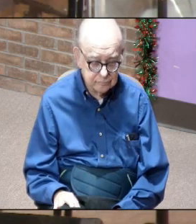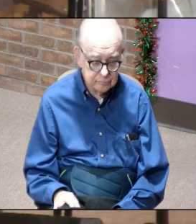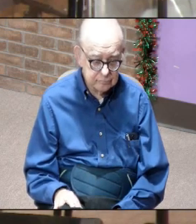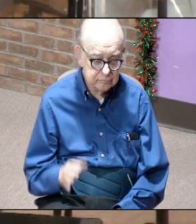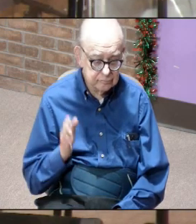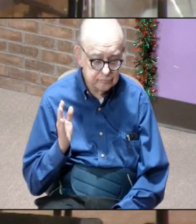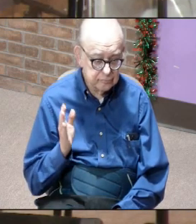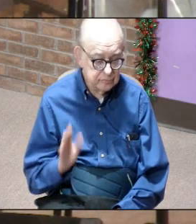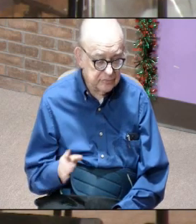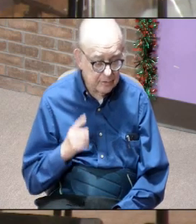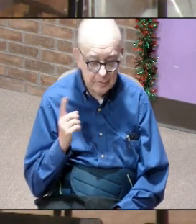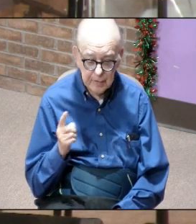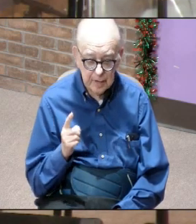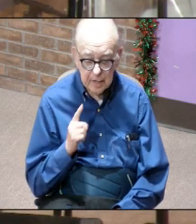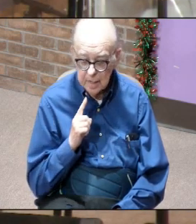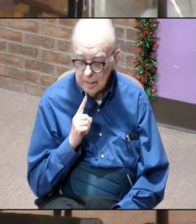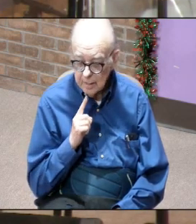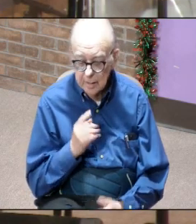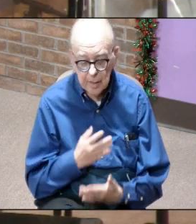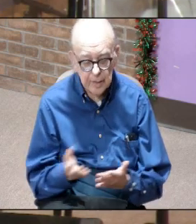and never think anything about it.